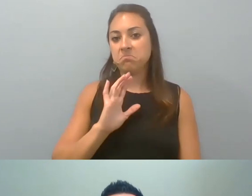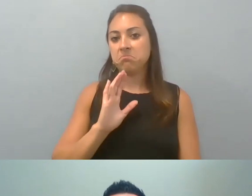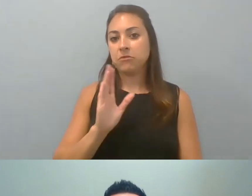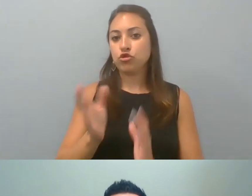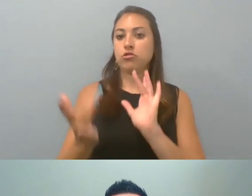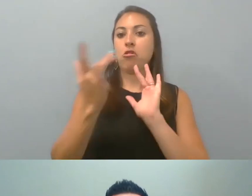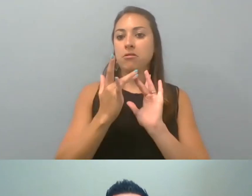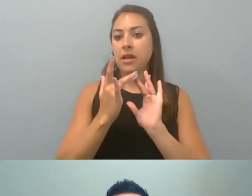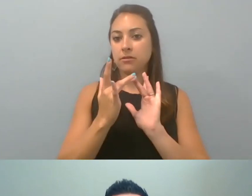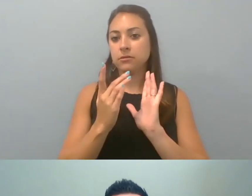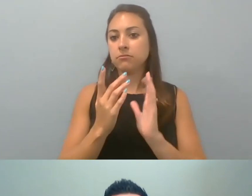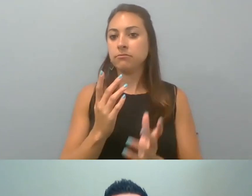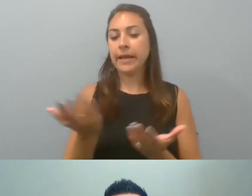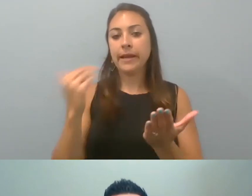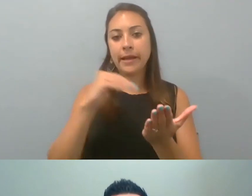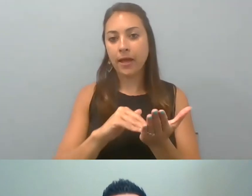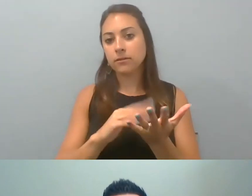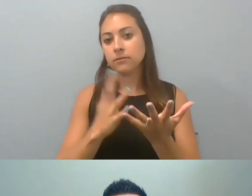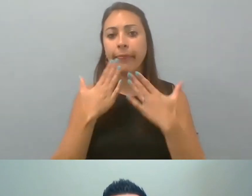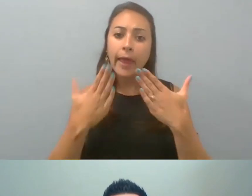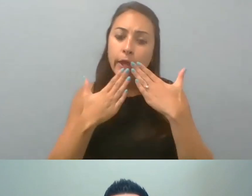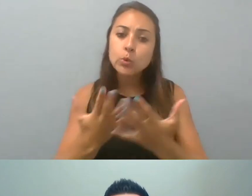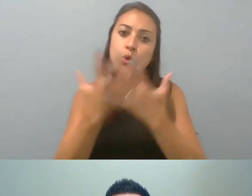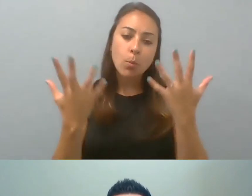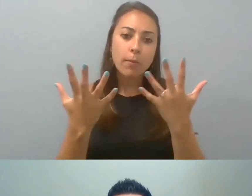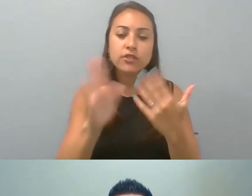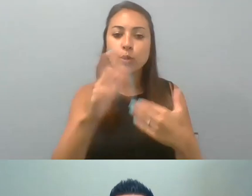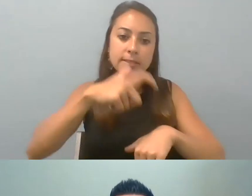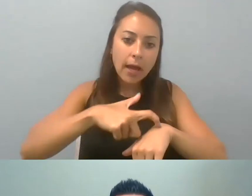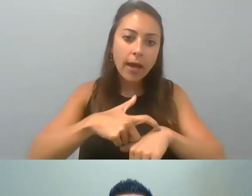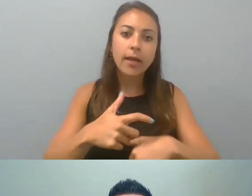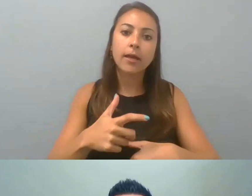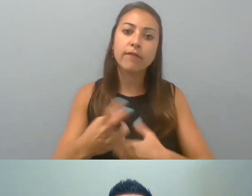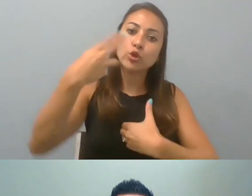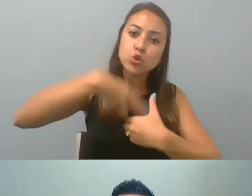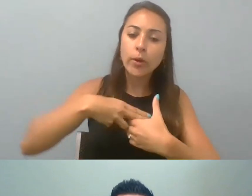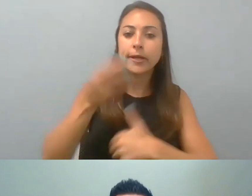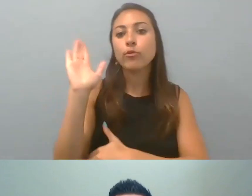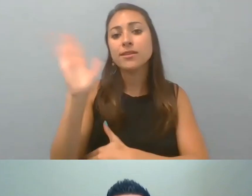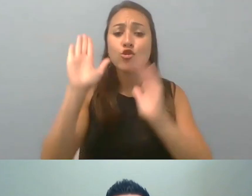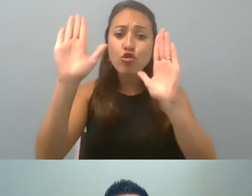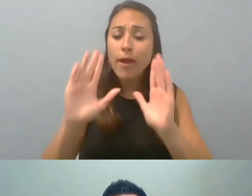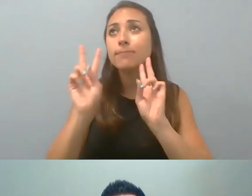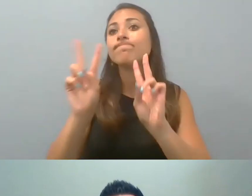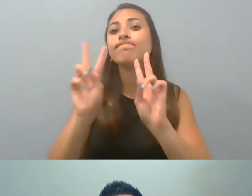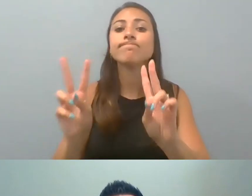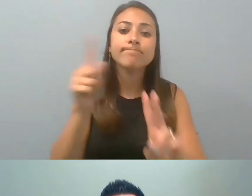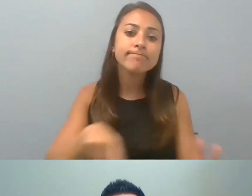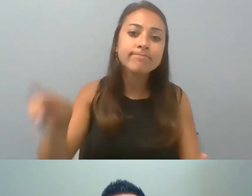directly. And I just want to take a moment to thank everyone today for their time. This has been great, and we look forward